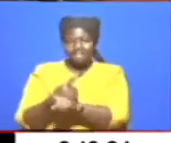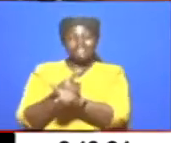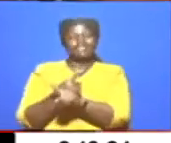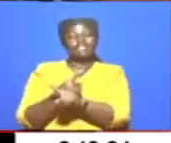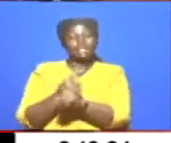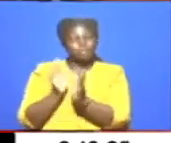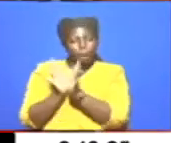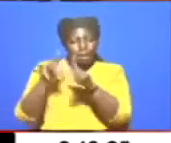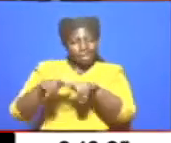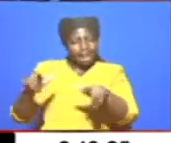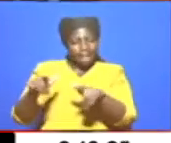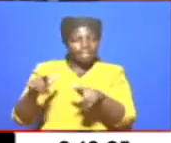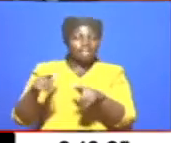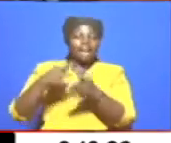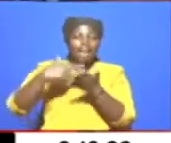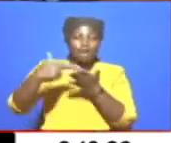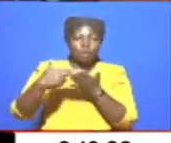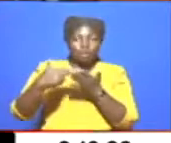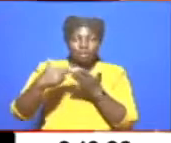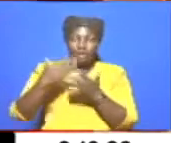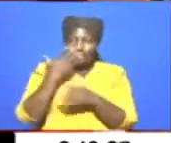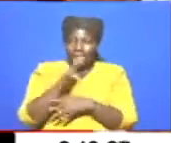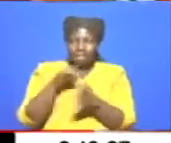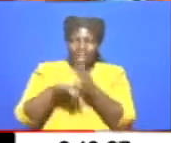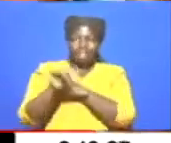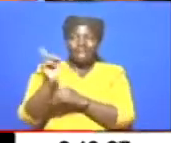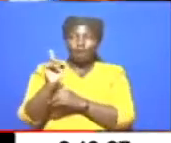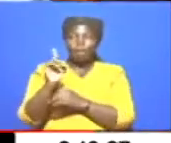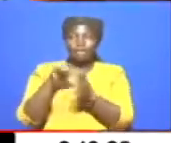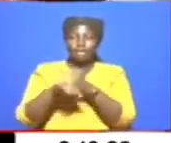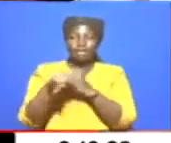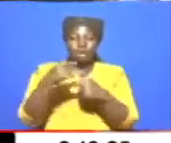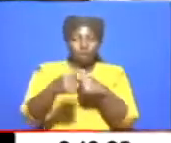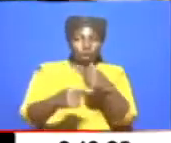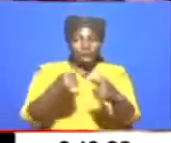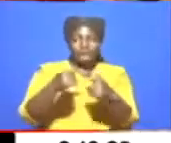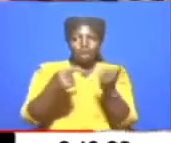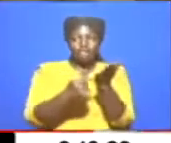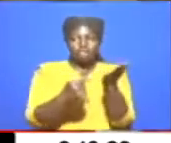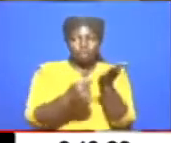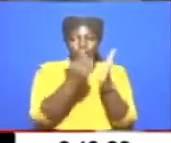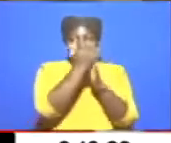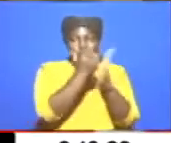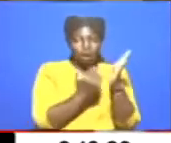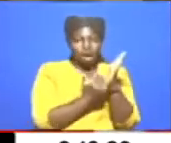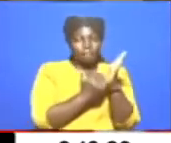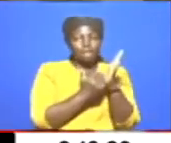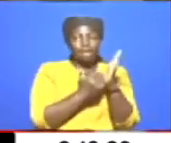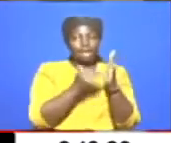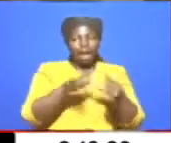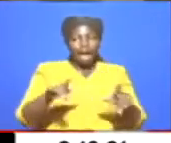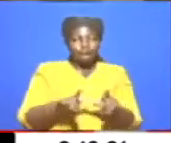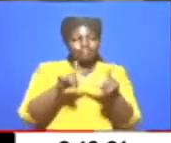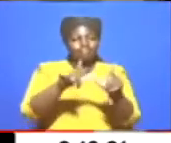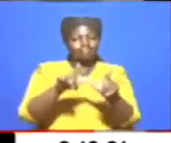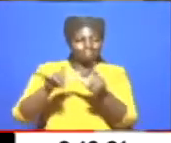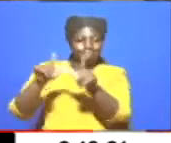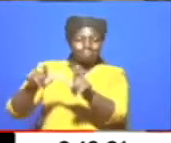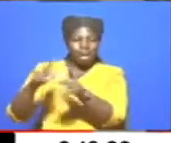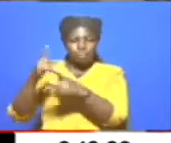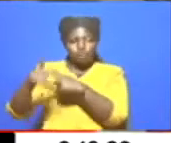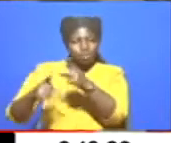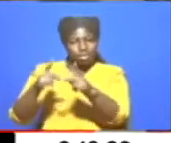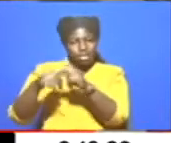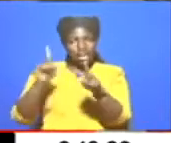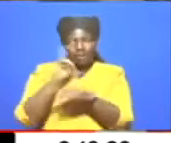Nairobi in the ongoing digitization program, and the titling process has started. The senators now want Inspector